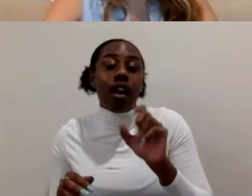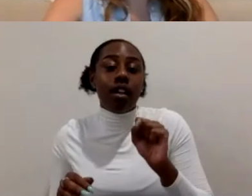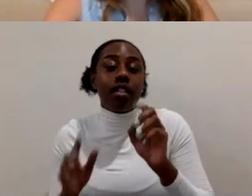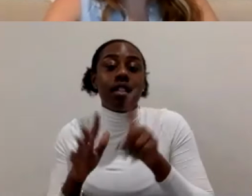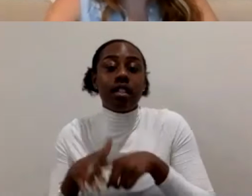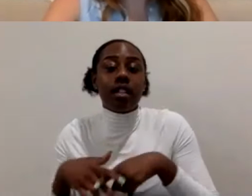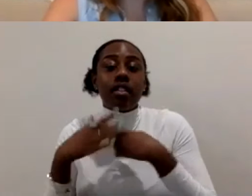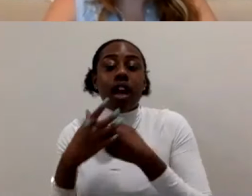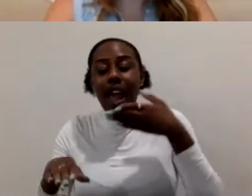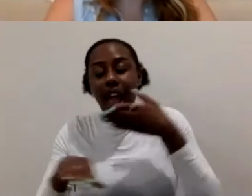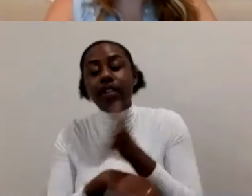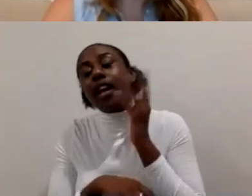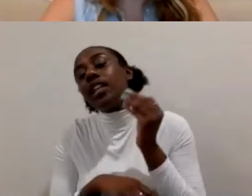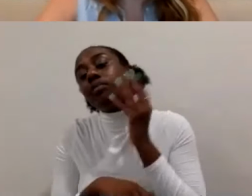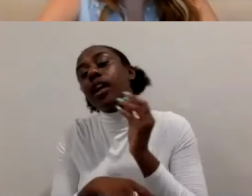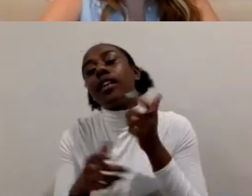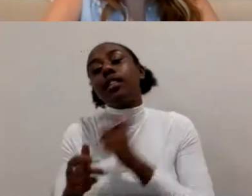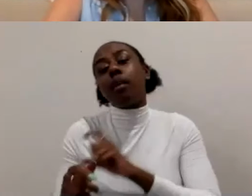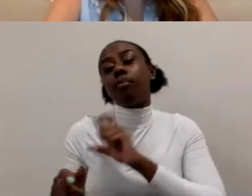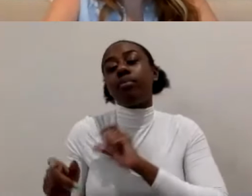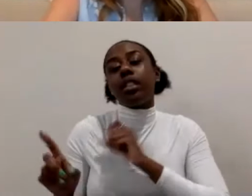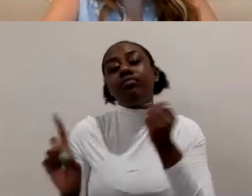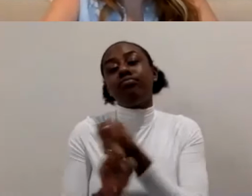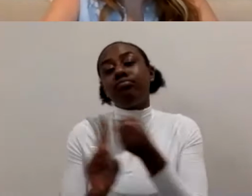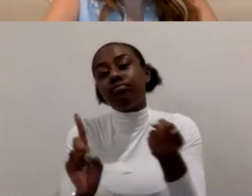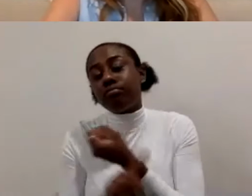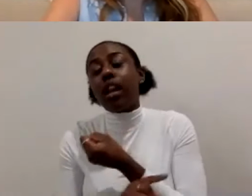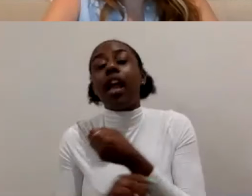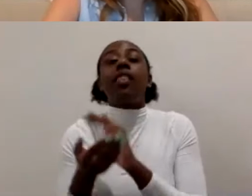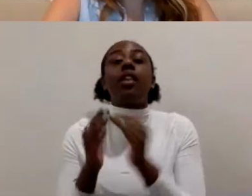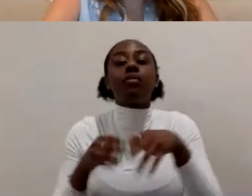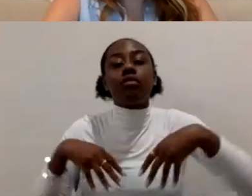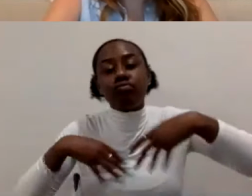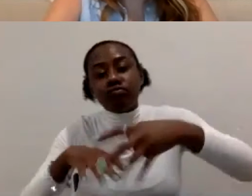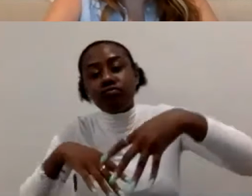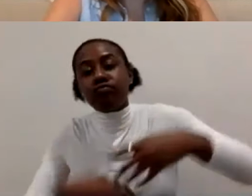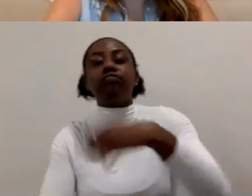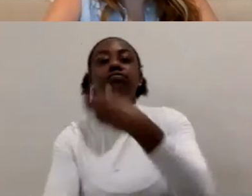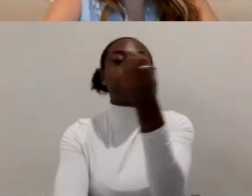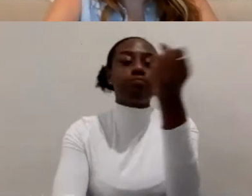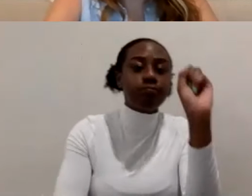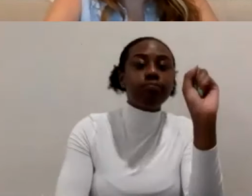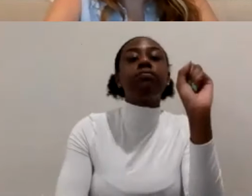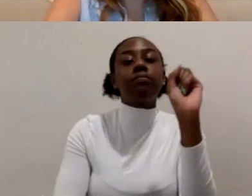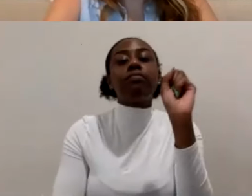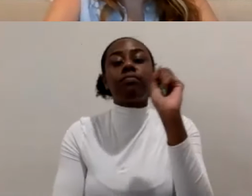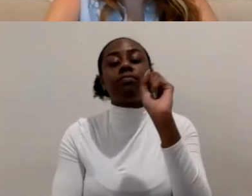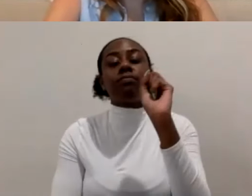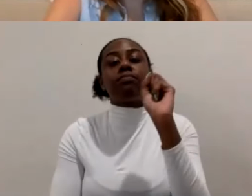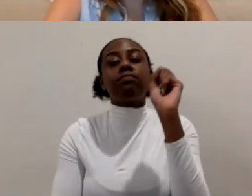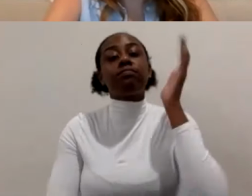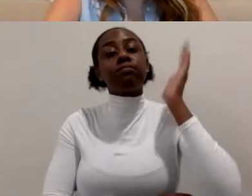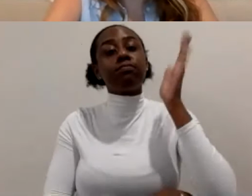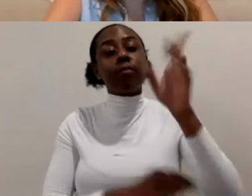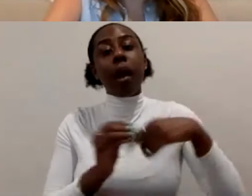police brutality and the community rioting and protesting and standing up and speaking out about that, instead of going to the